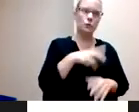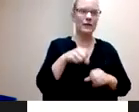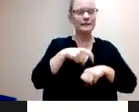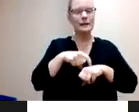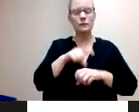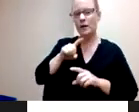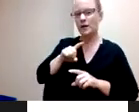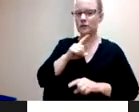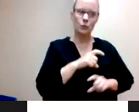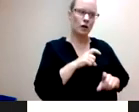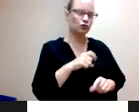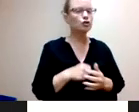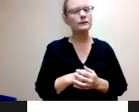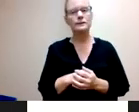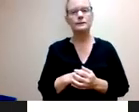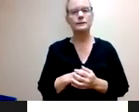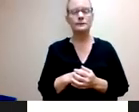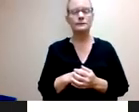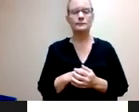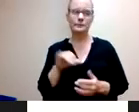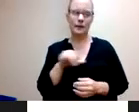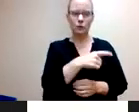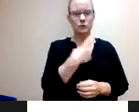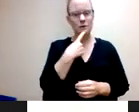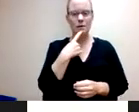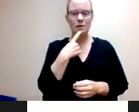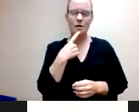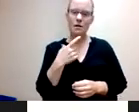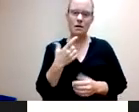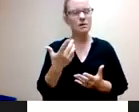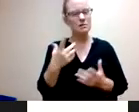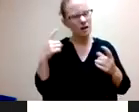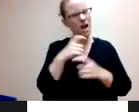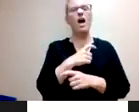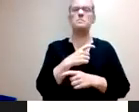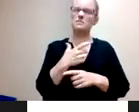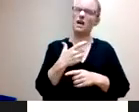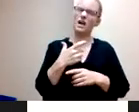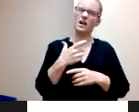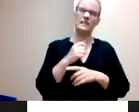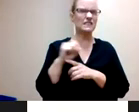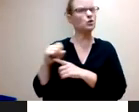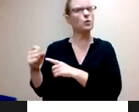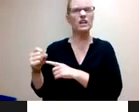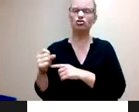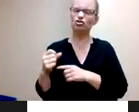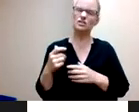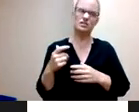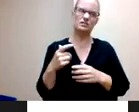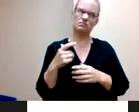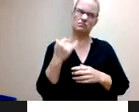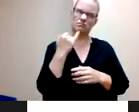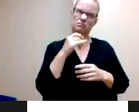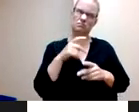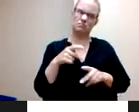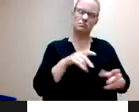these questions. I think it's just as you say, that these are very, very complex issues with no easy answers, but your perspective is